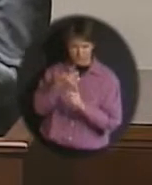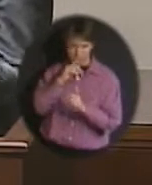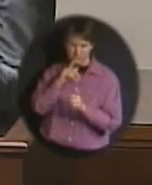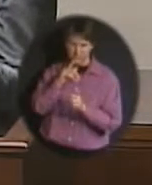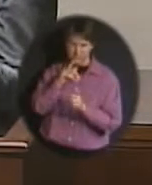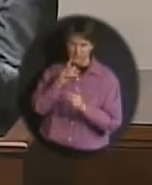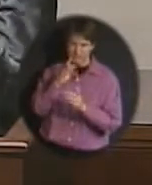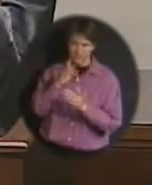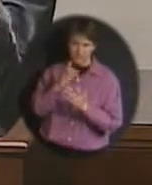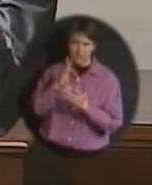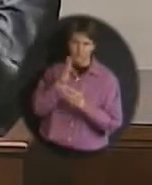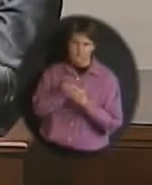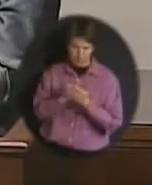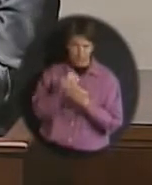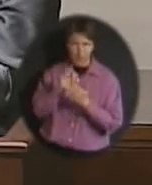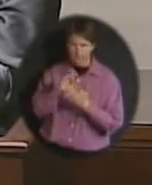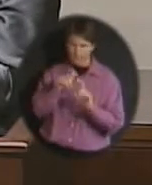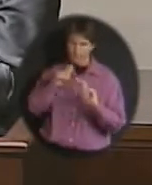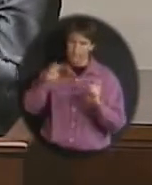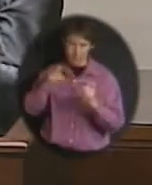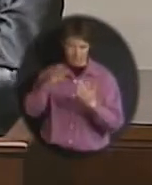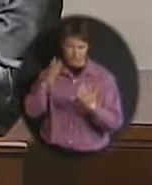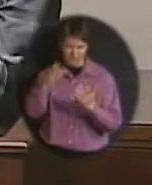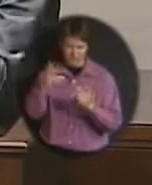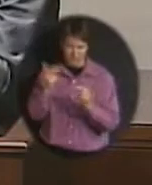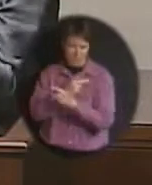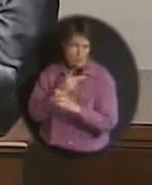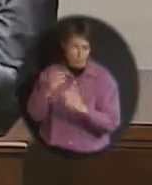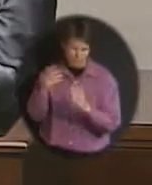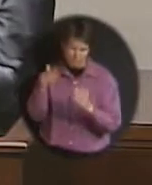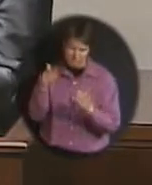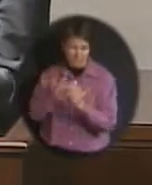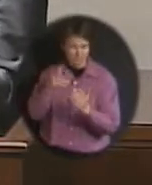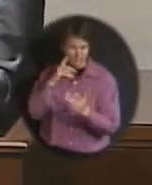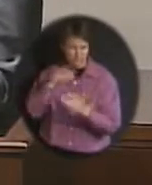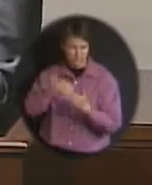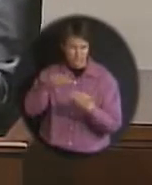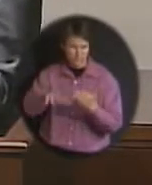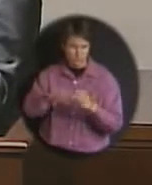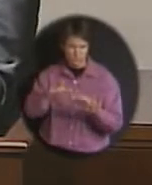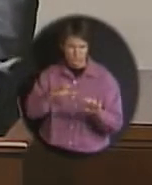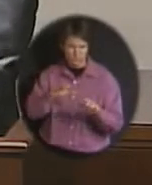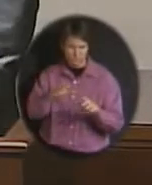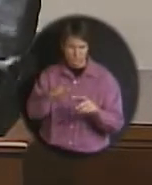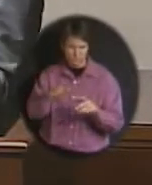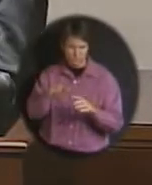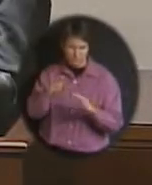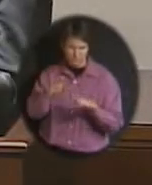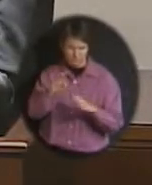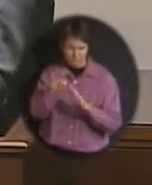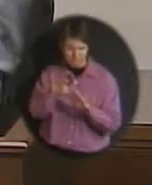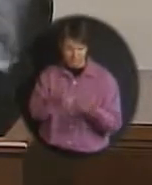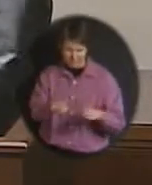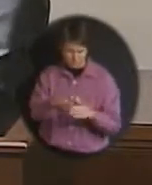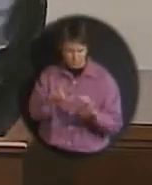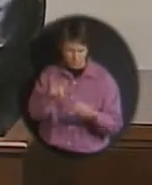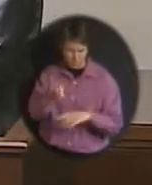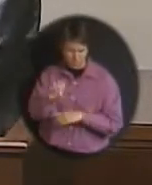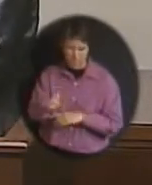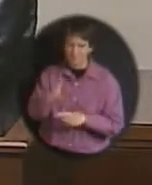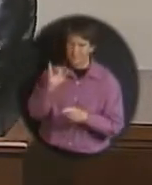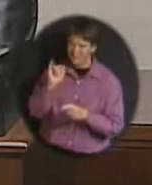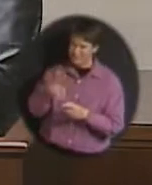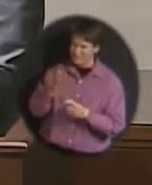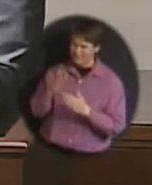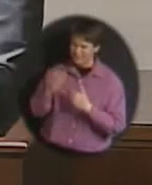in our Code of Student Conduct. That information does get gathered in part of a hearing packet potentially that goes through kind of our discipline